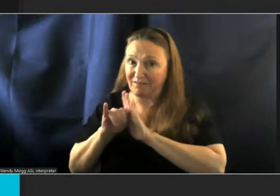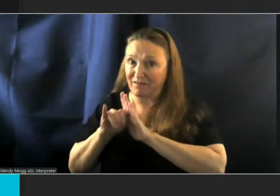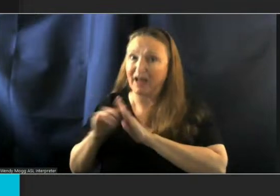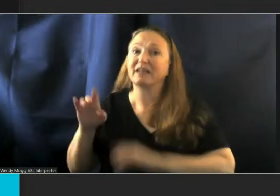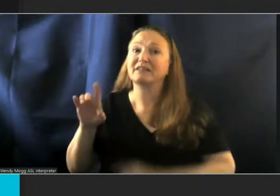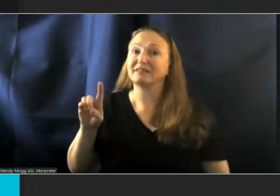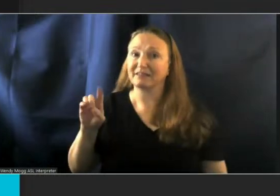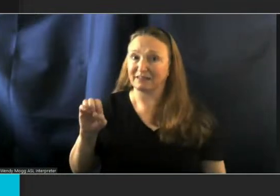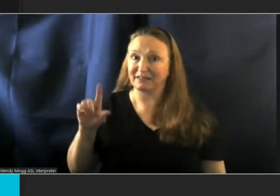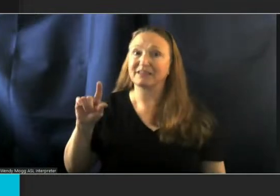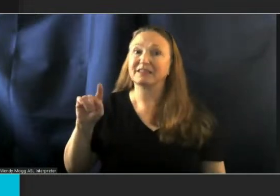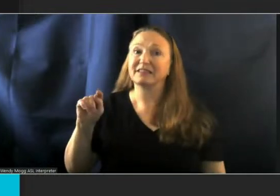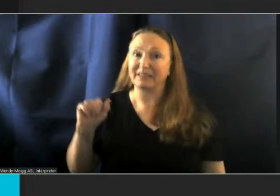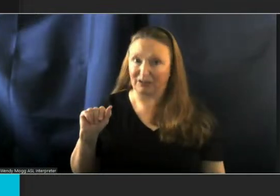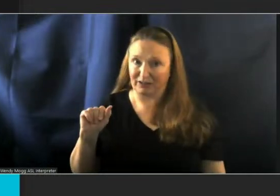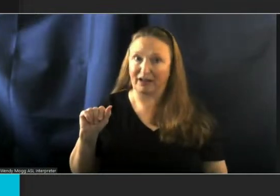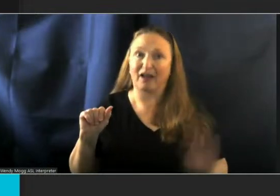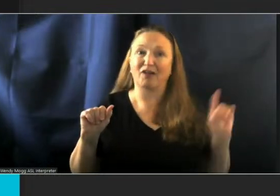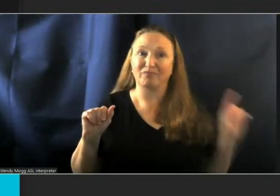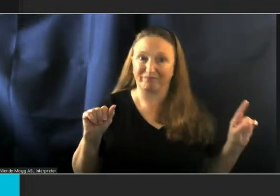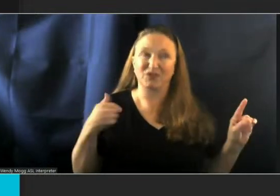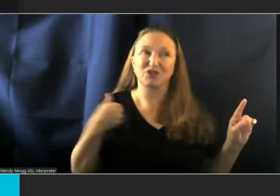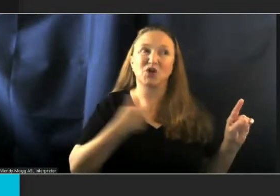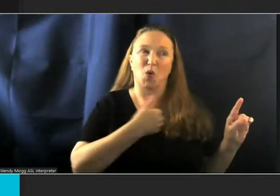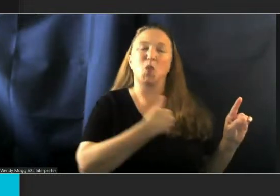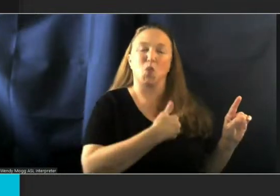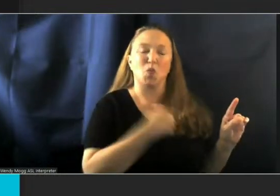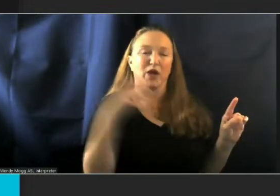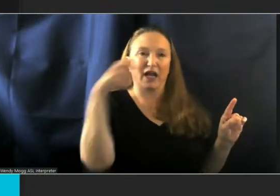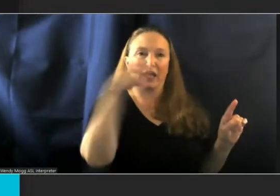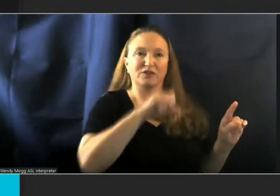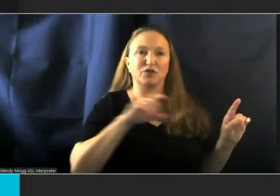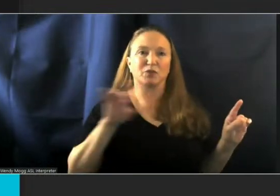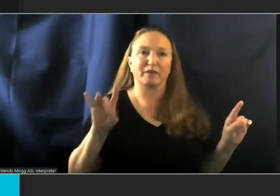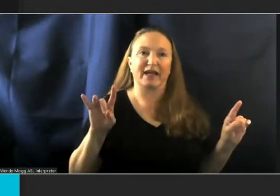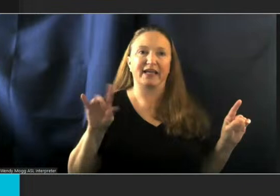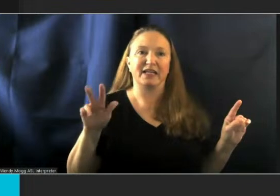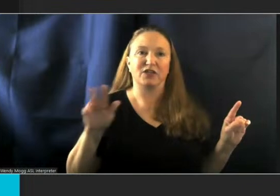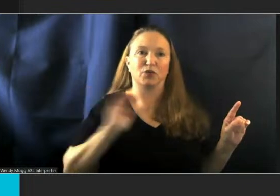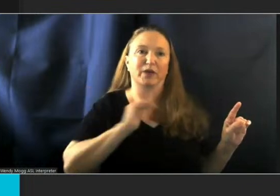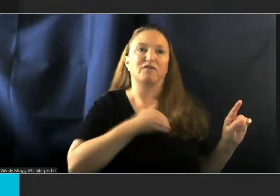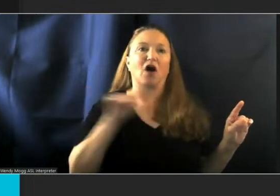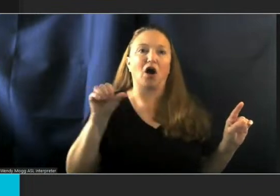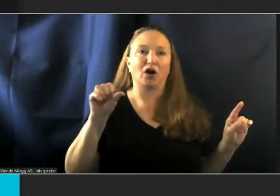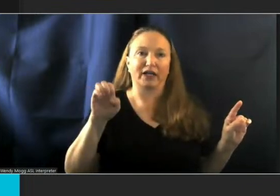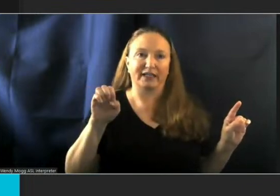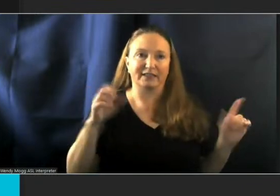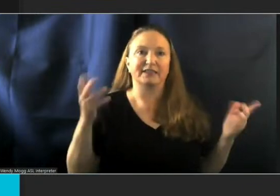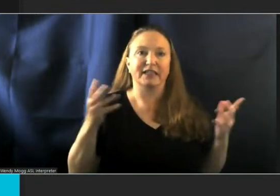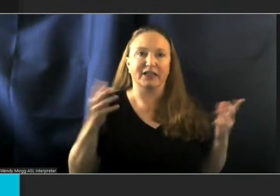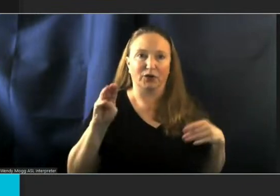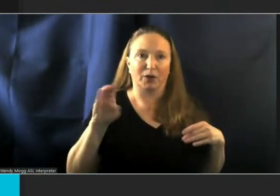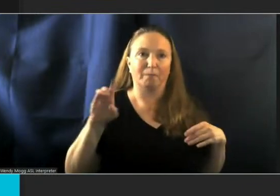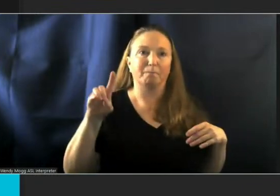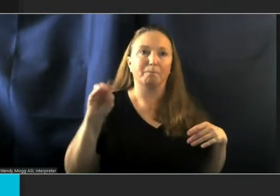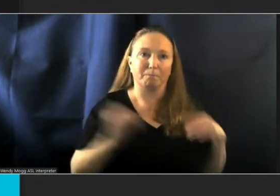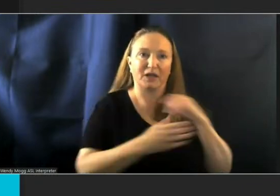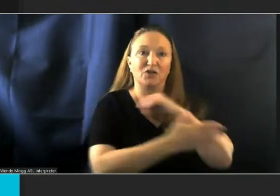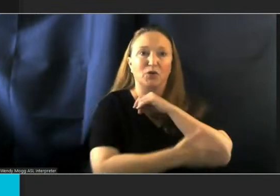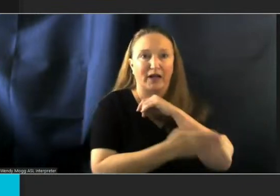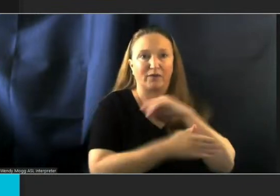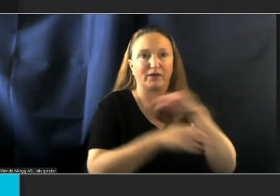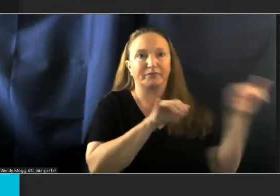going to assume that 83% of our cases in Mendocino County are Delta variant. The reason that